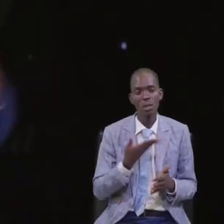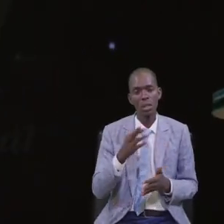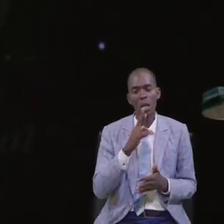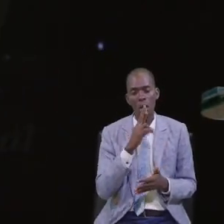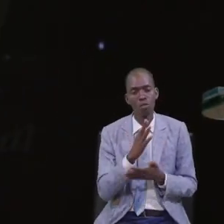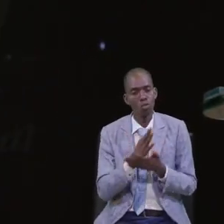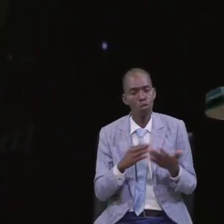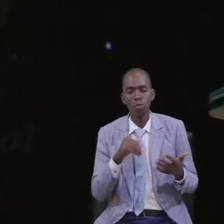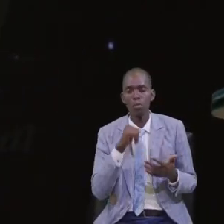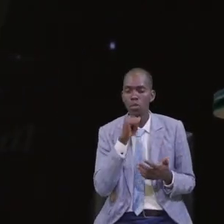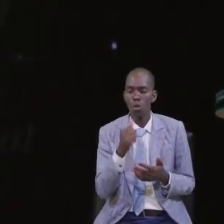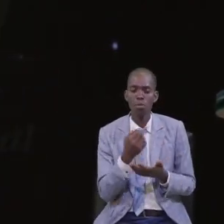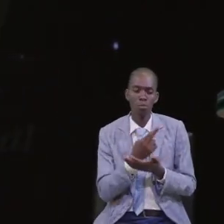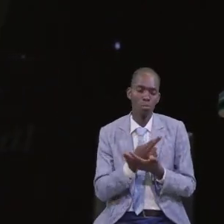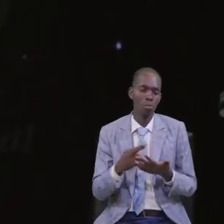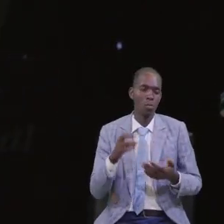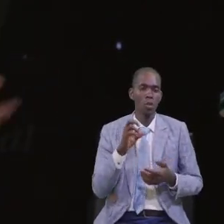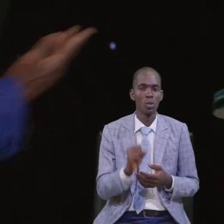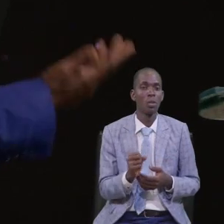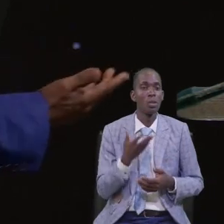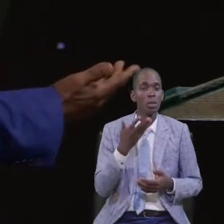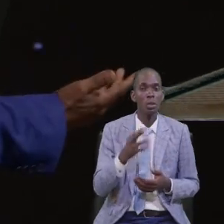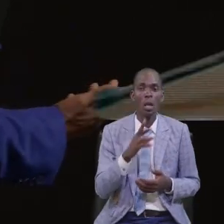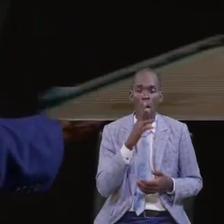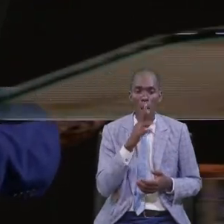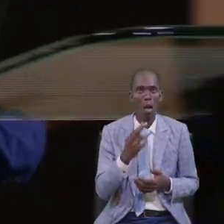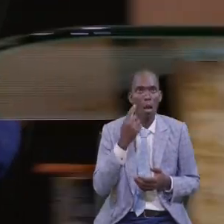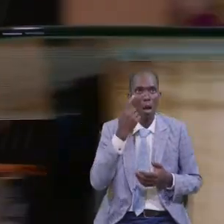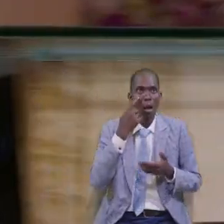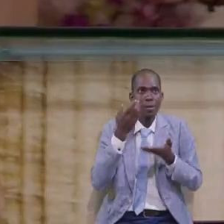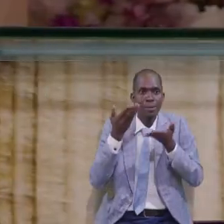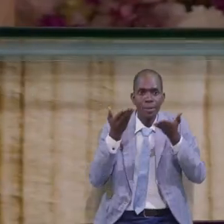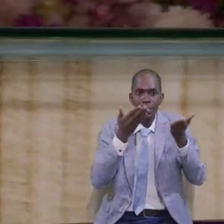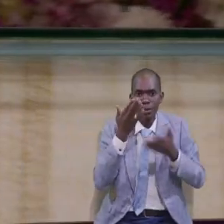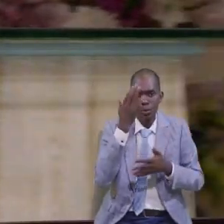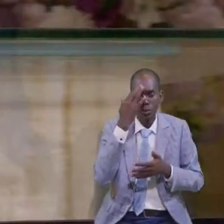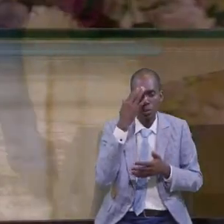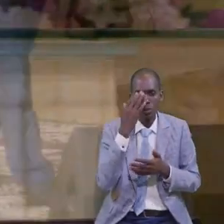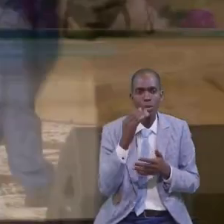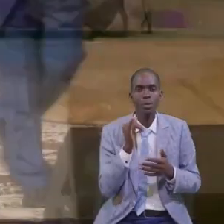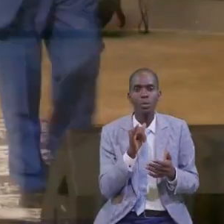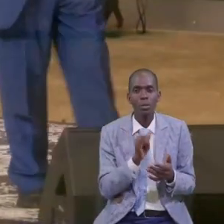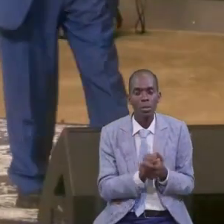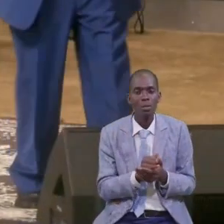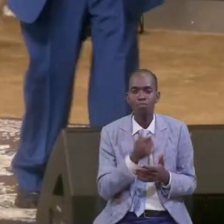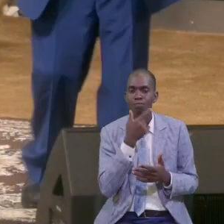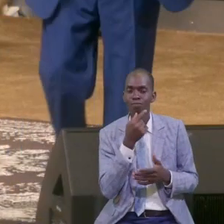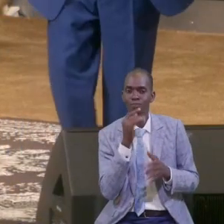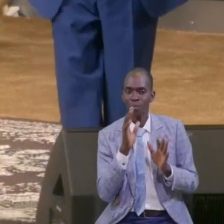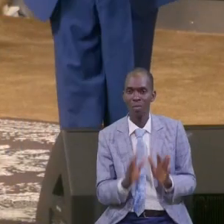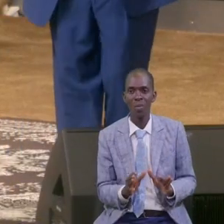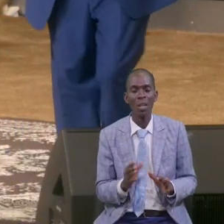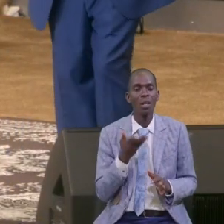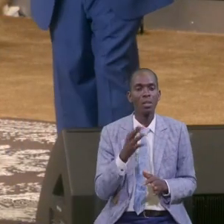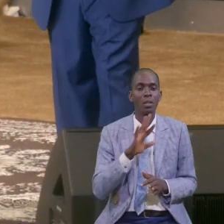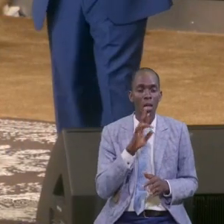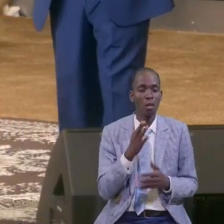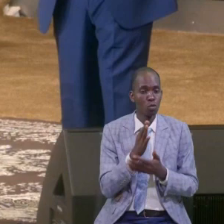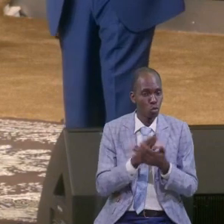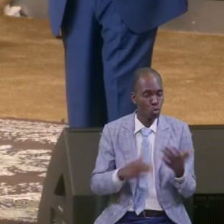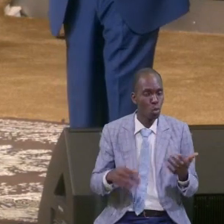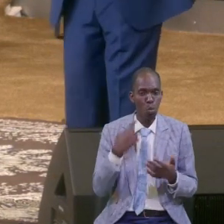servants. There are, you know, high-service servants. There are sincere,